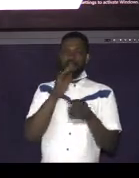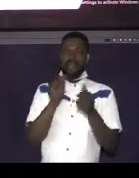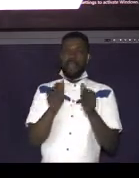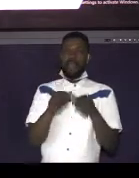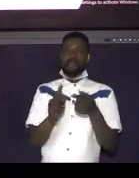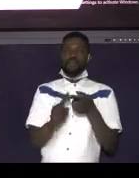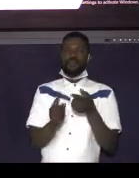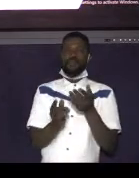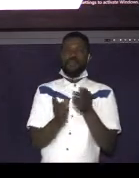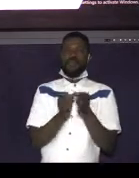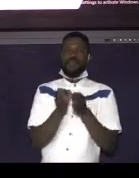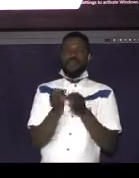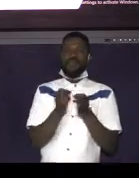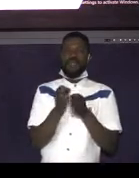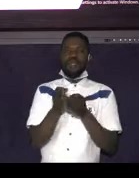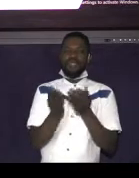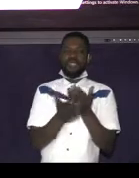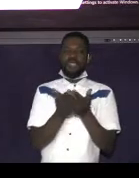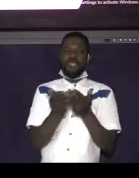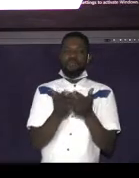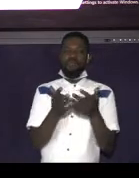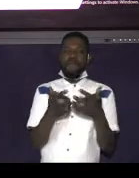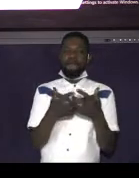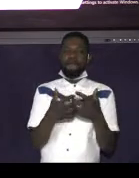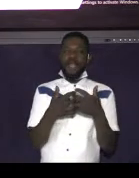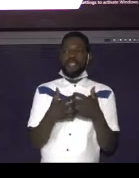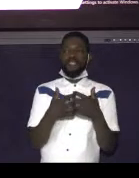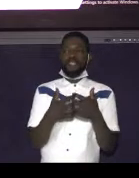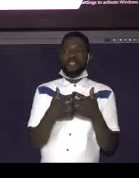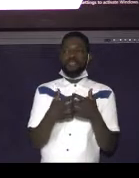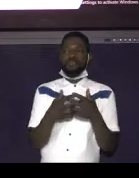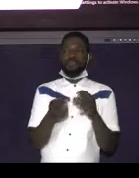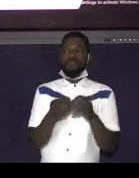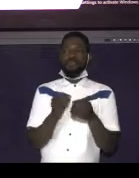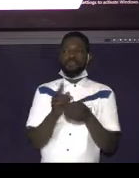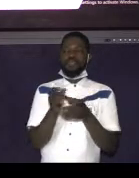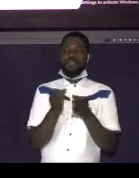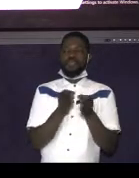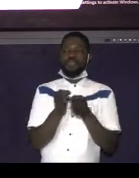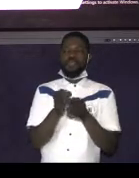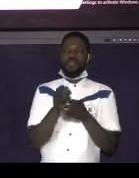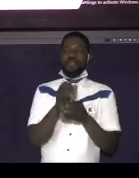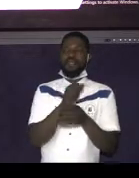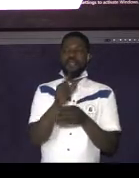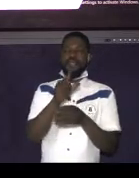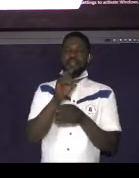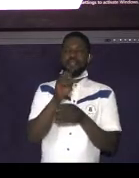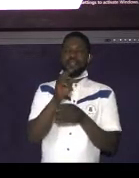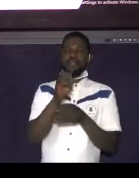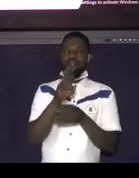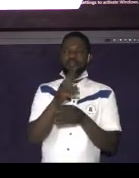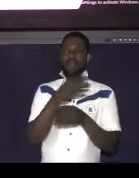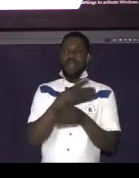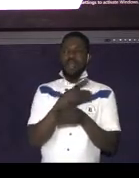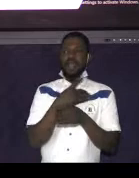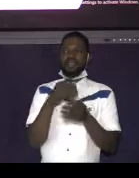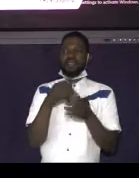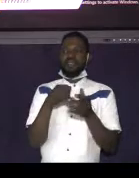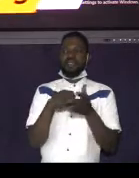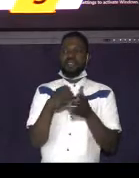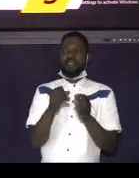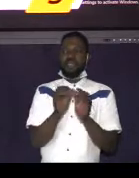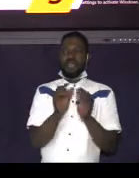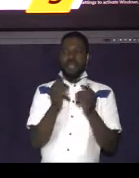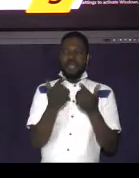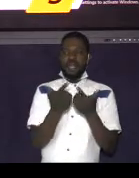to define simple machines, 2. Describe a lever and its classes,